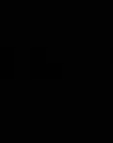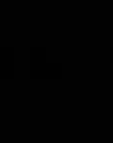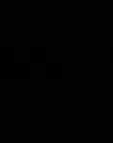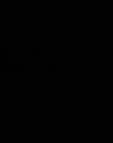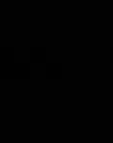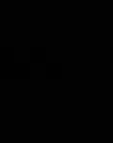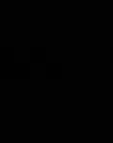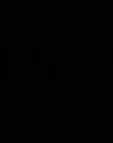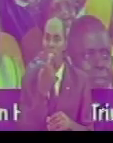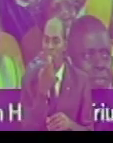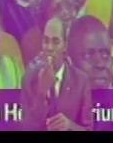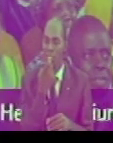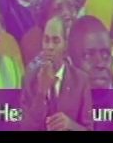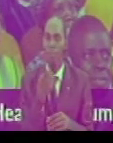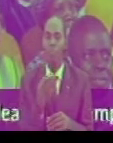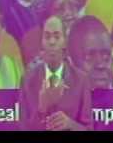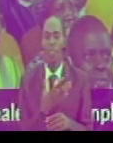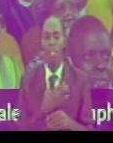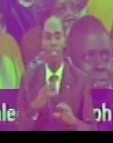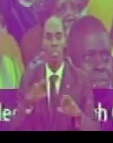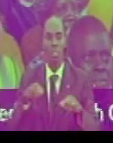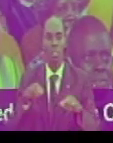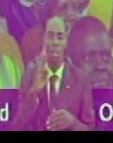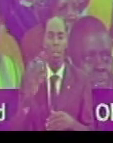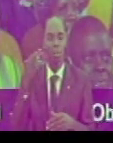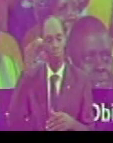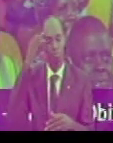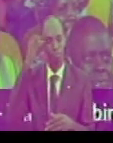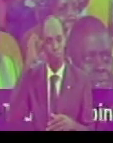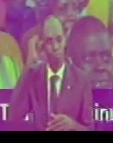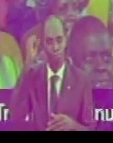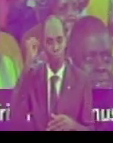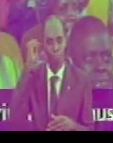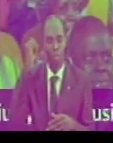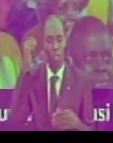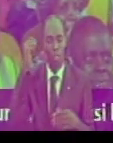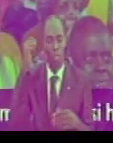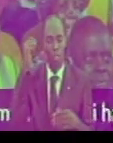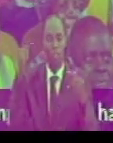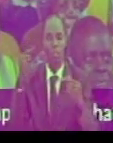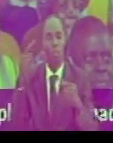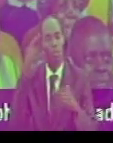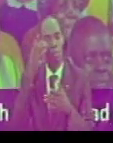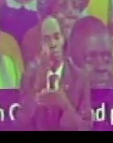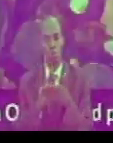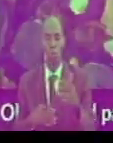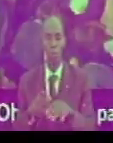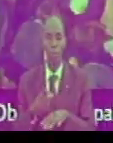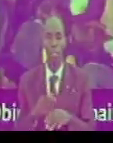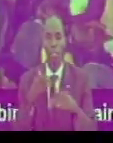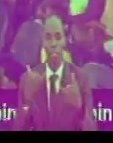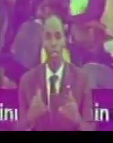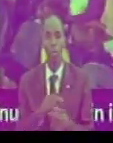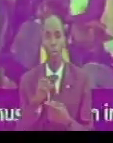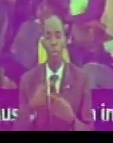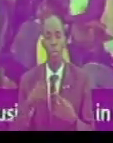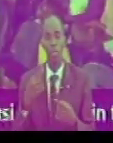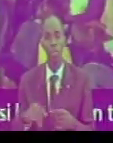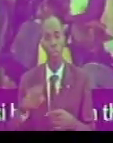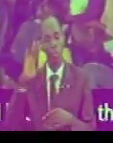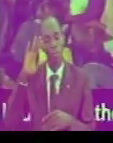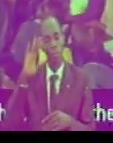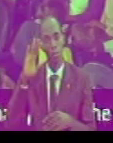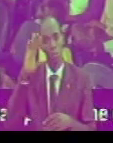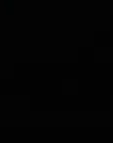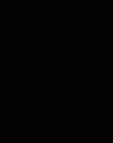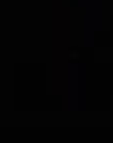then of God was ministering tonight and talked about the woman who came back to life. She said her faith was rekindled,